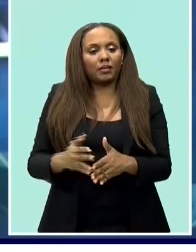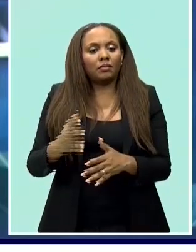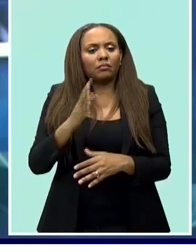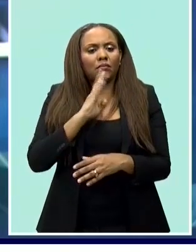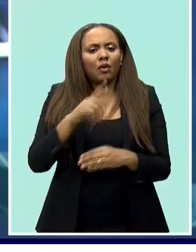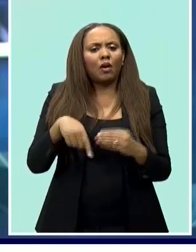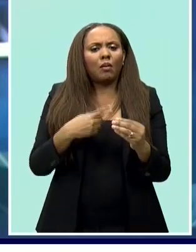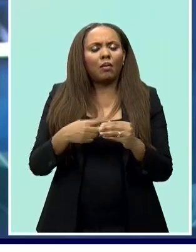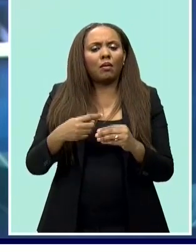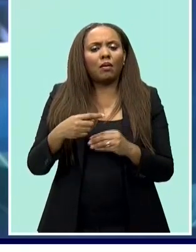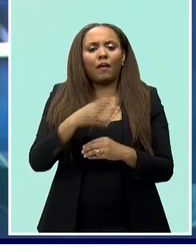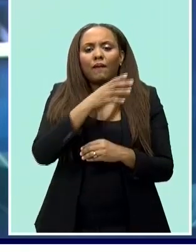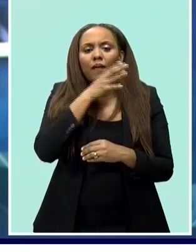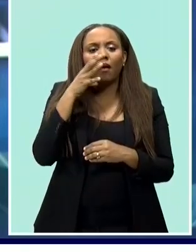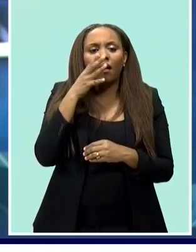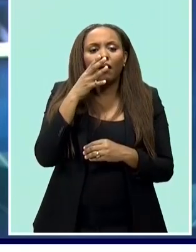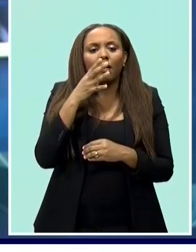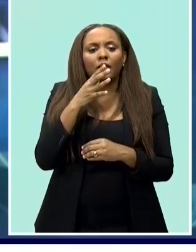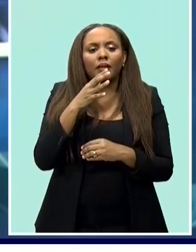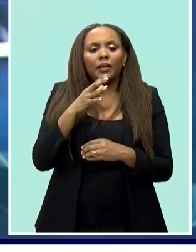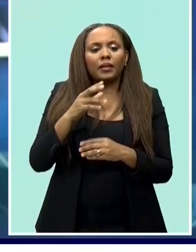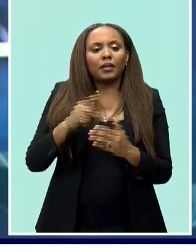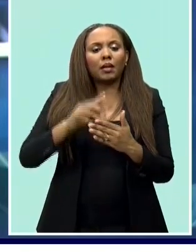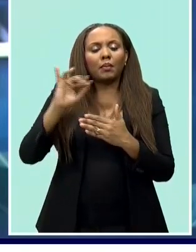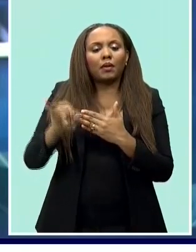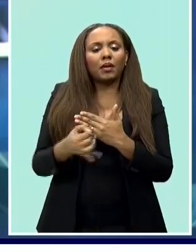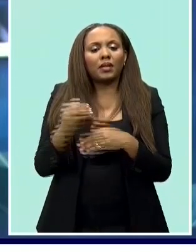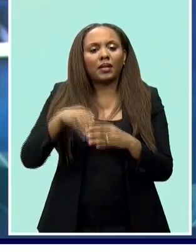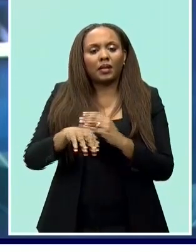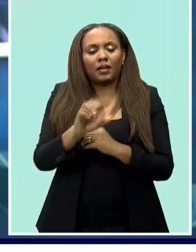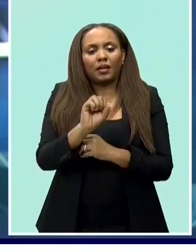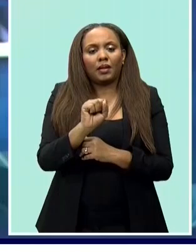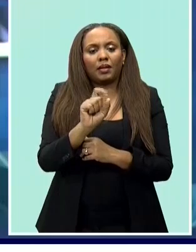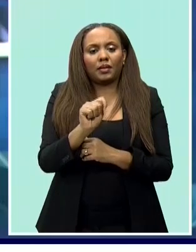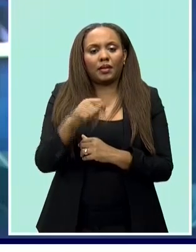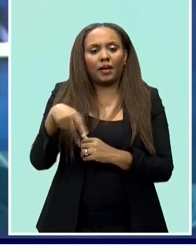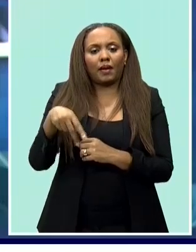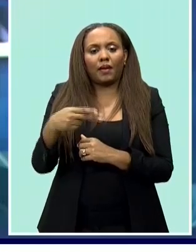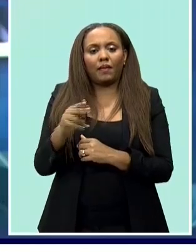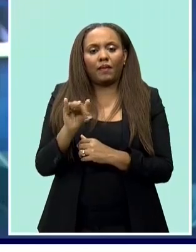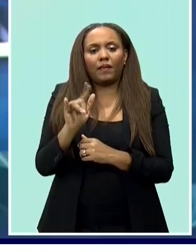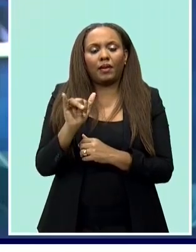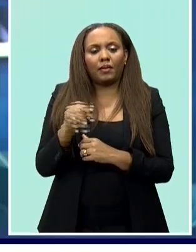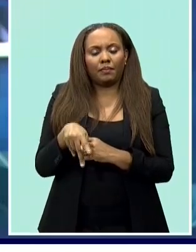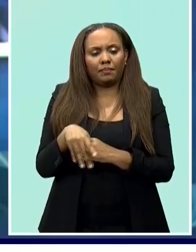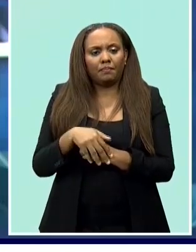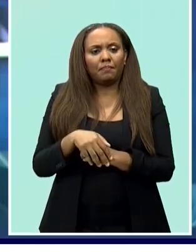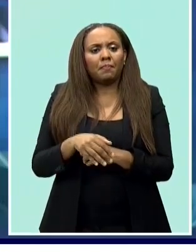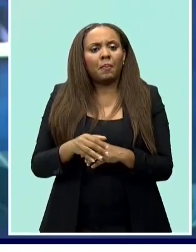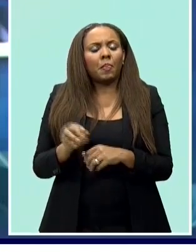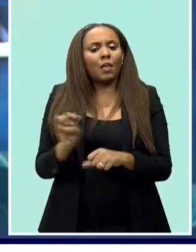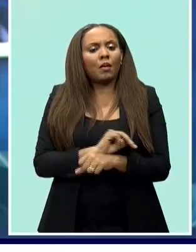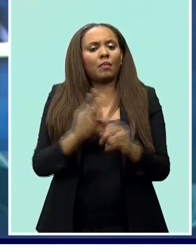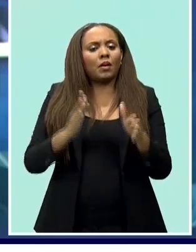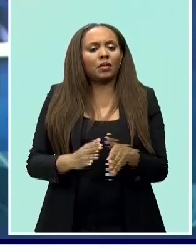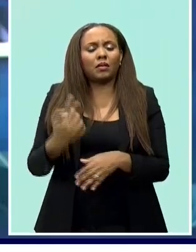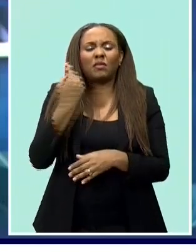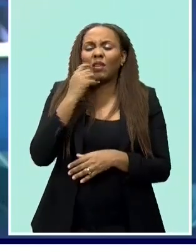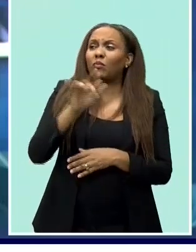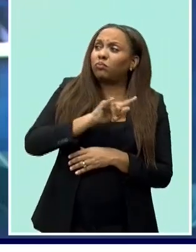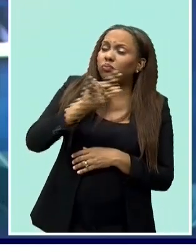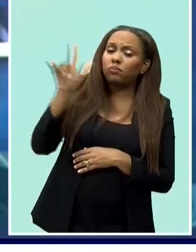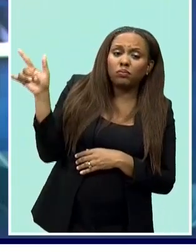farms located at the River Plantation Land Lease Project in St. Philip. Minister Weir recently returned from the 41st Food and